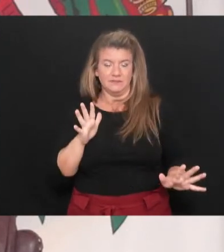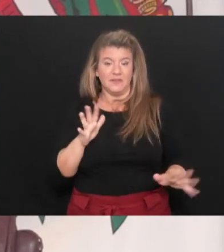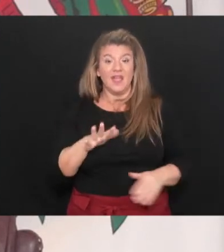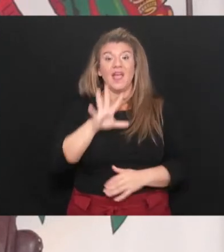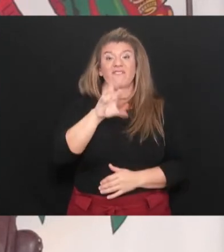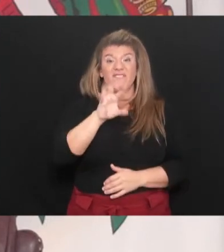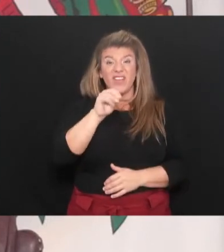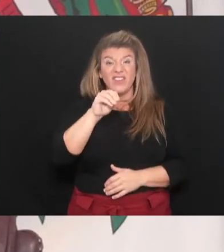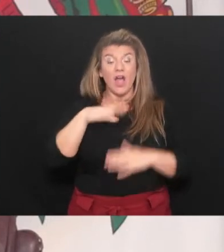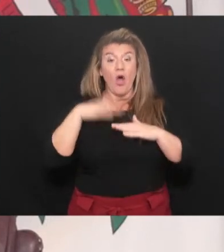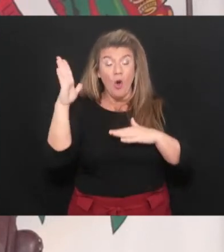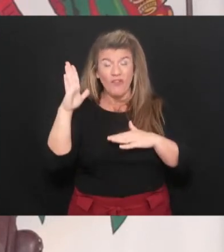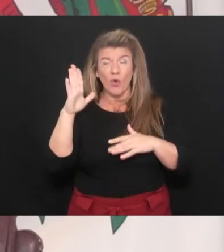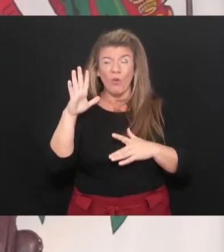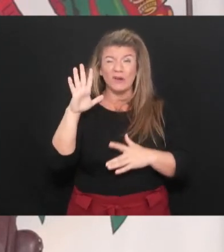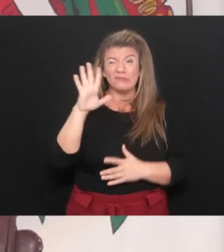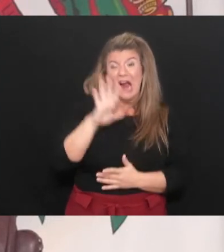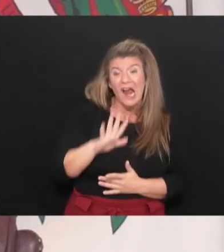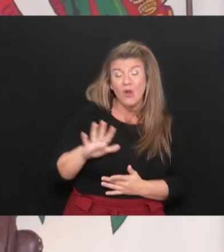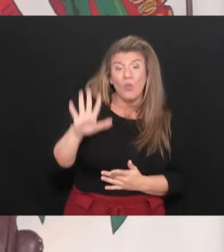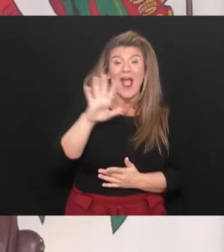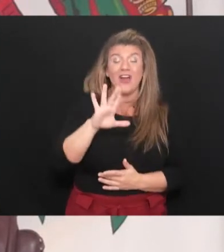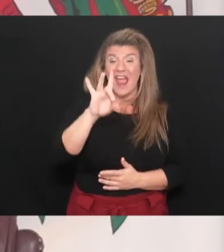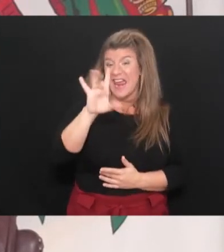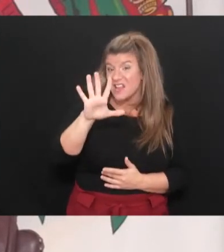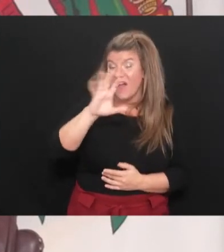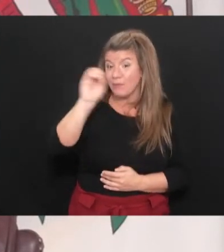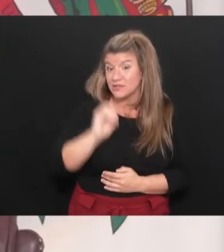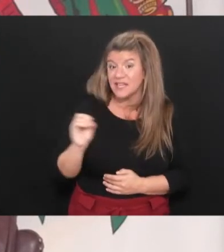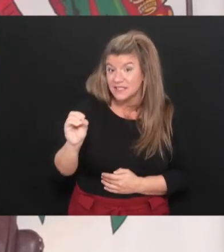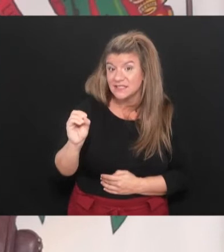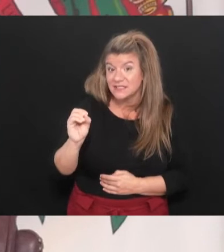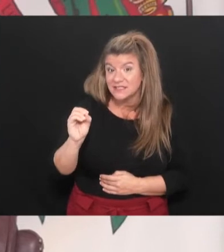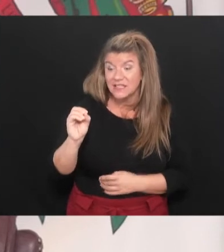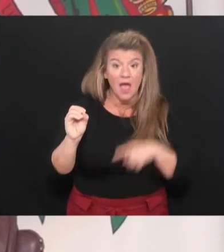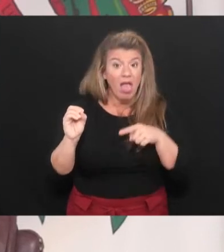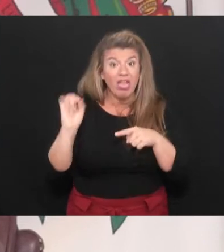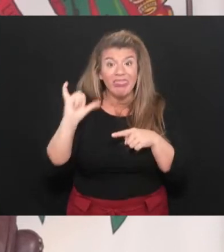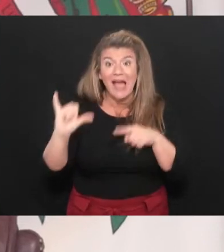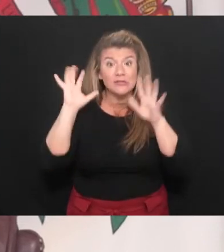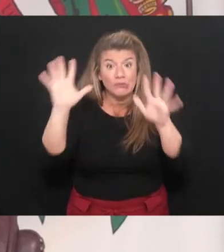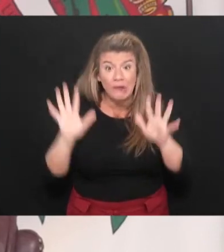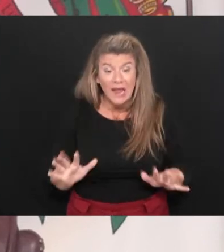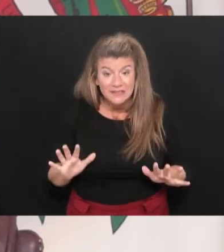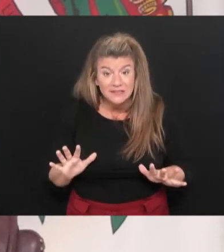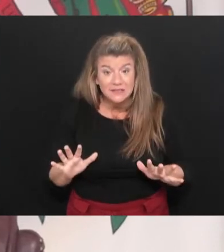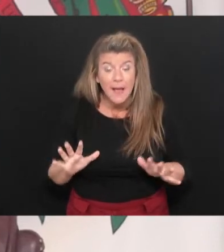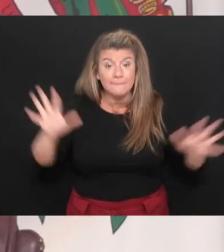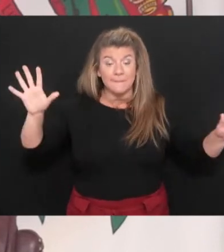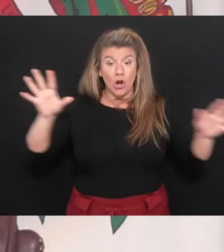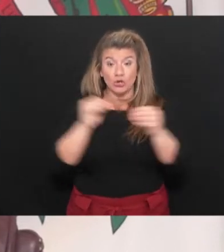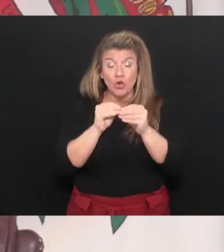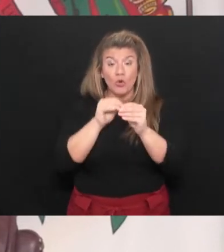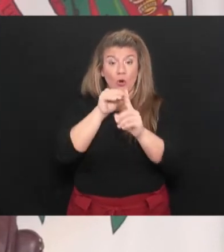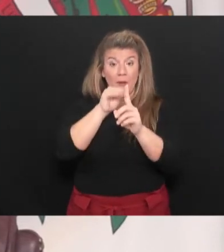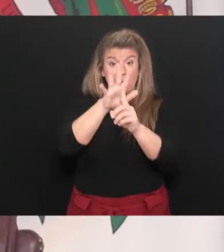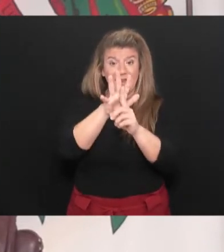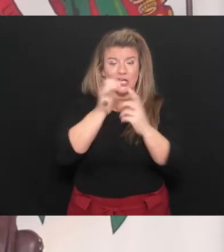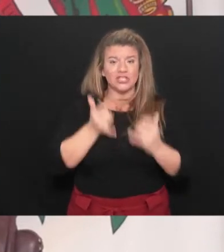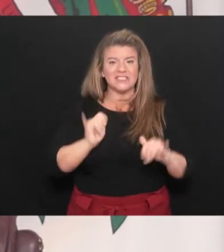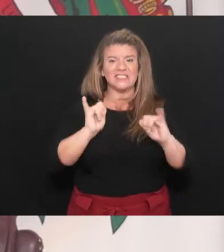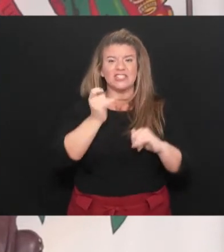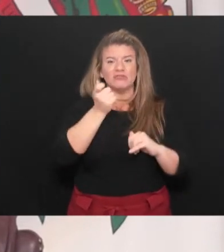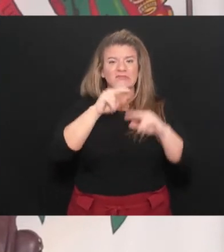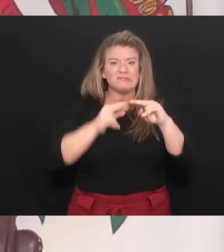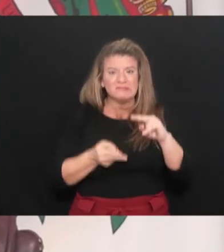50s and olders, we're right on the threshold of being at 85%. Now that's great, but our total population still lacks